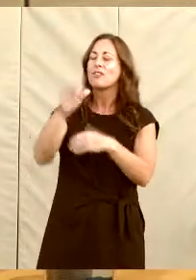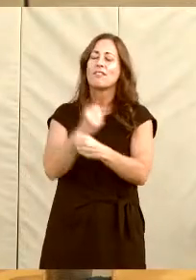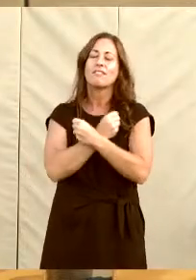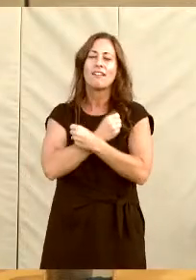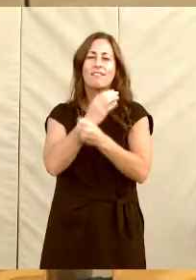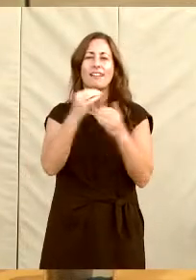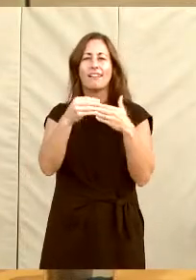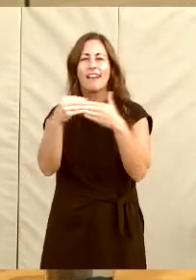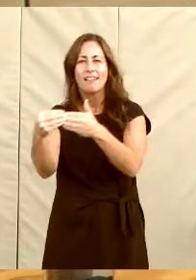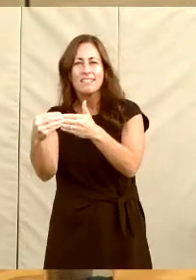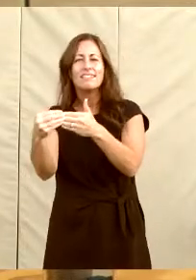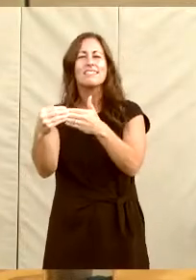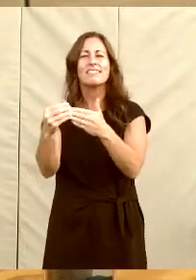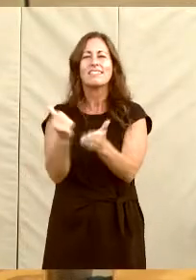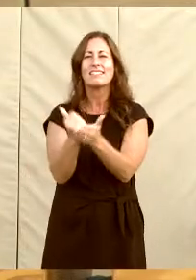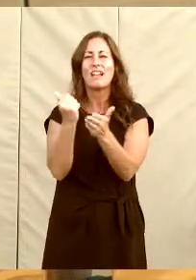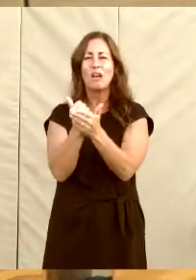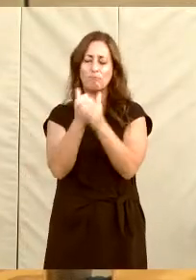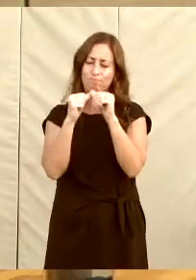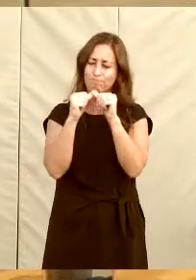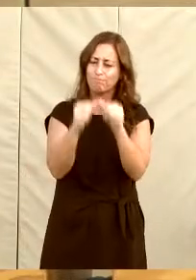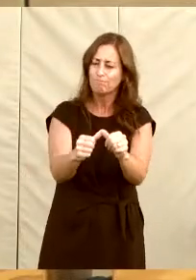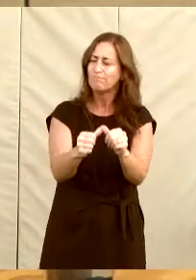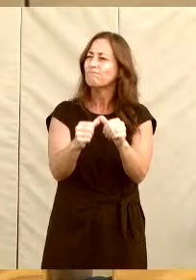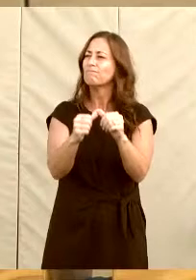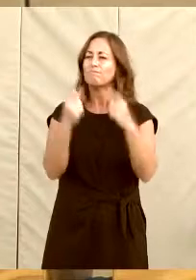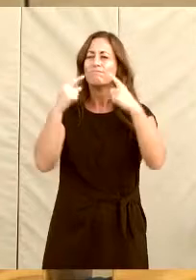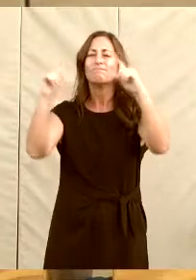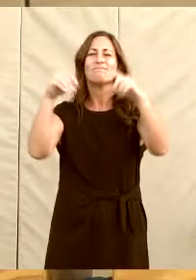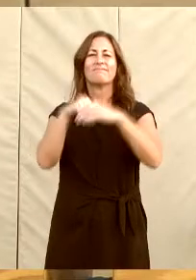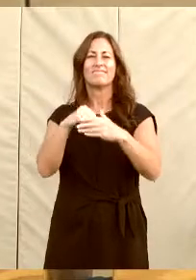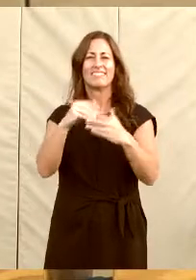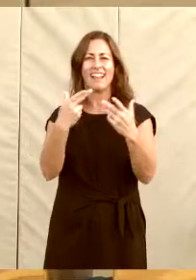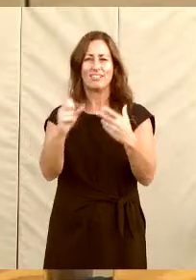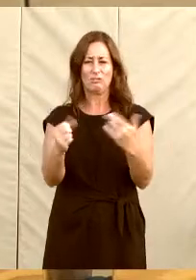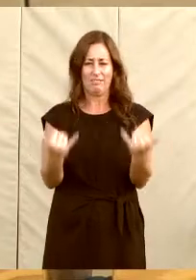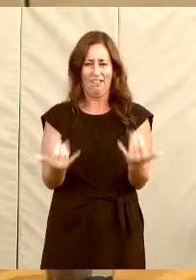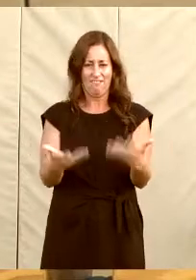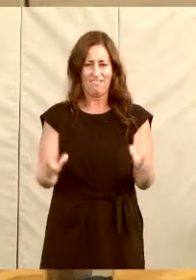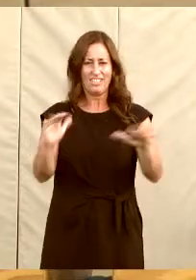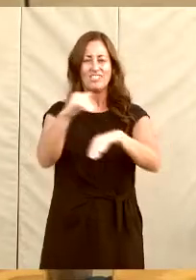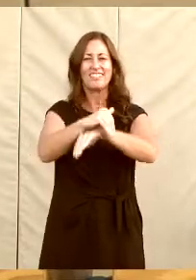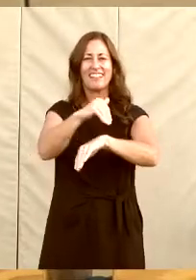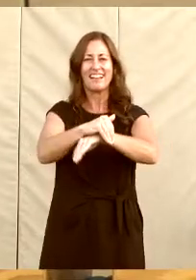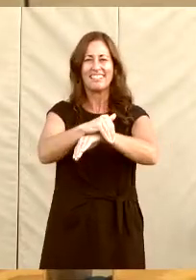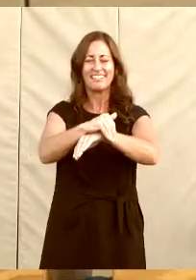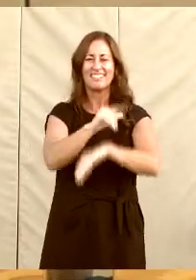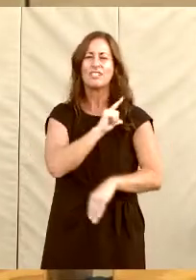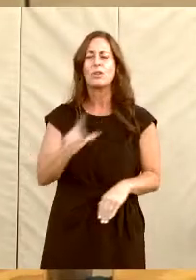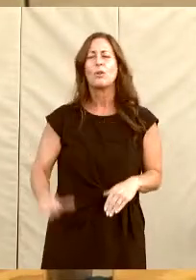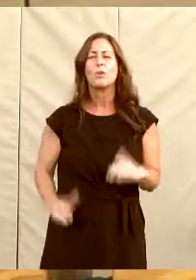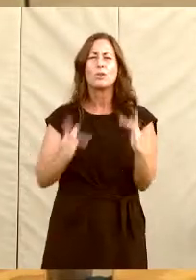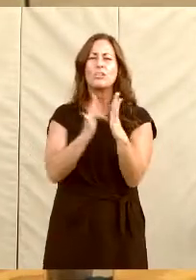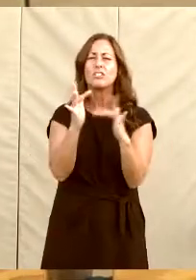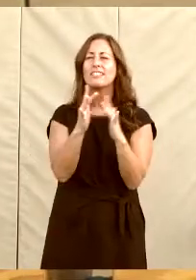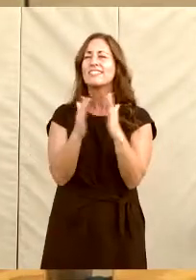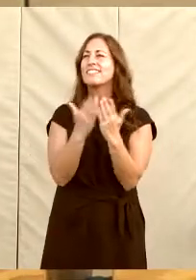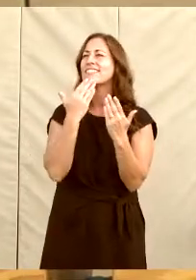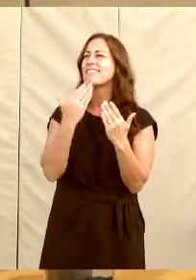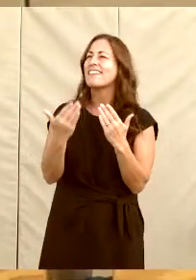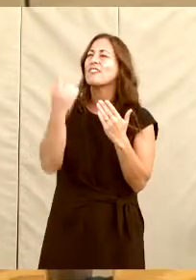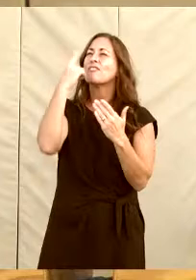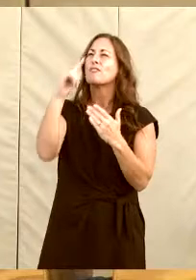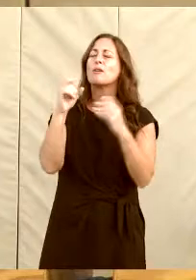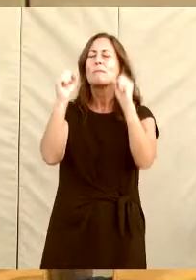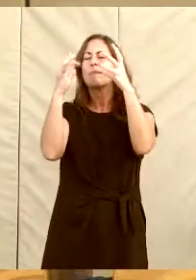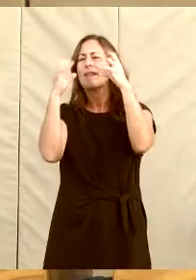allowed us to prosper through our years of high school, which ultimately conclude here tonight. Lord Jesus, we thank you for our amazing teachers, faculty, and staff, as